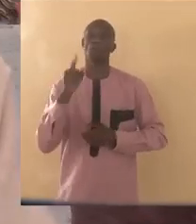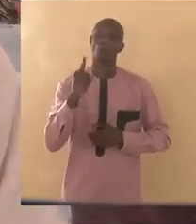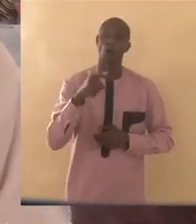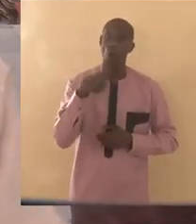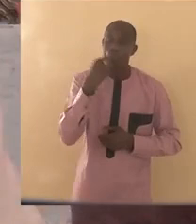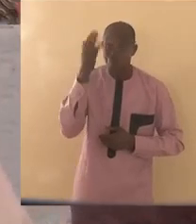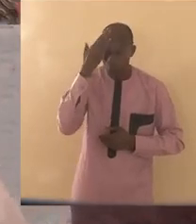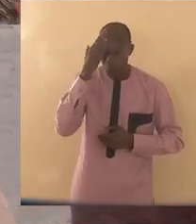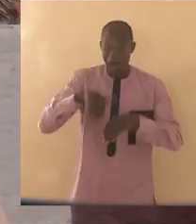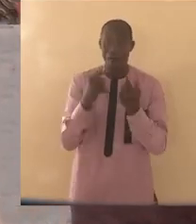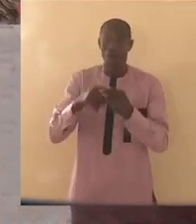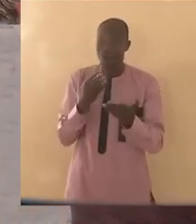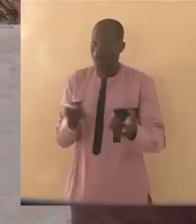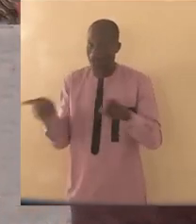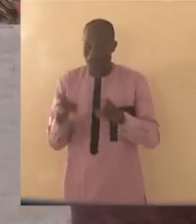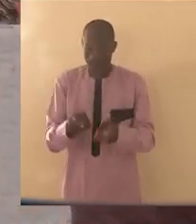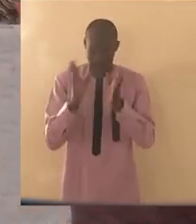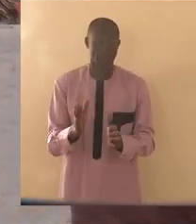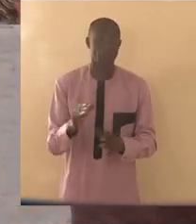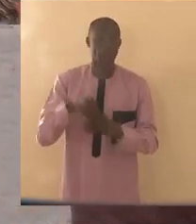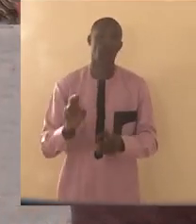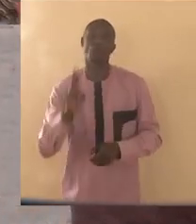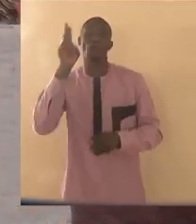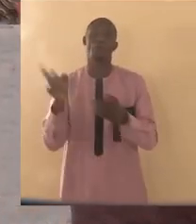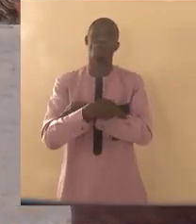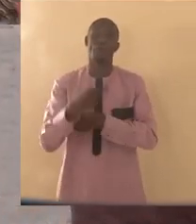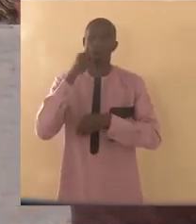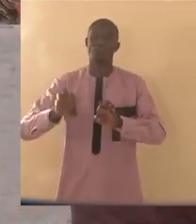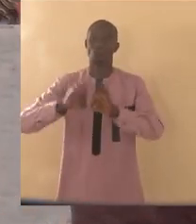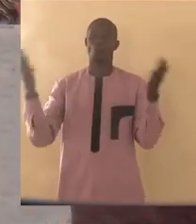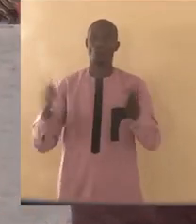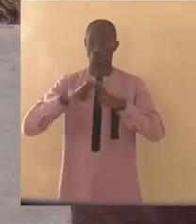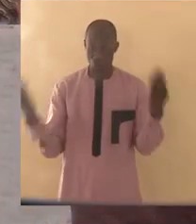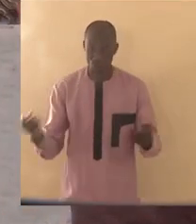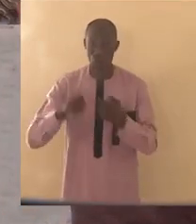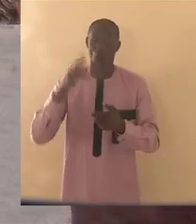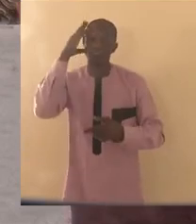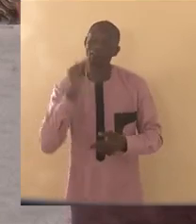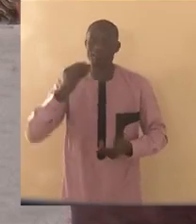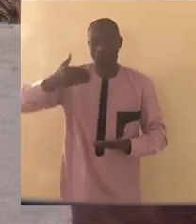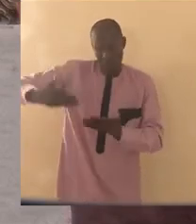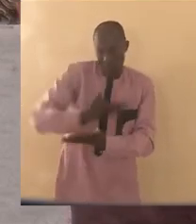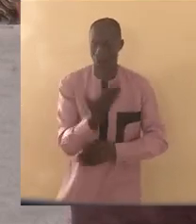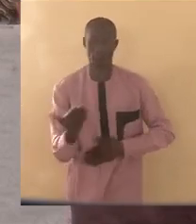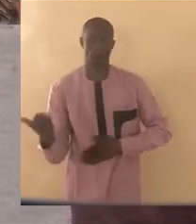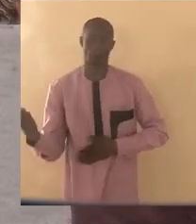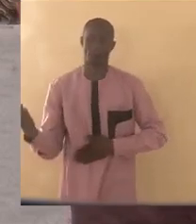The one who knows how to wait, like the disciples in the upper room, is open to experiencing new